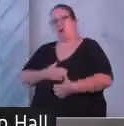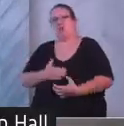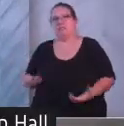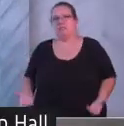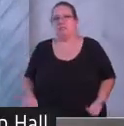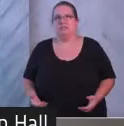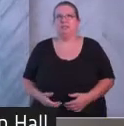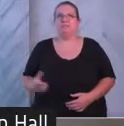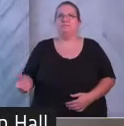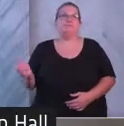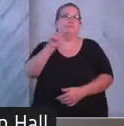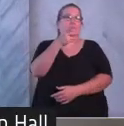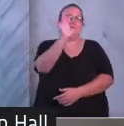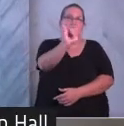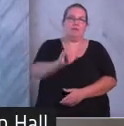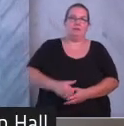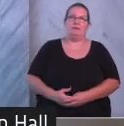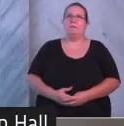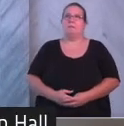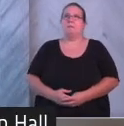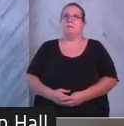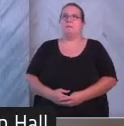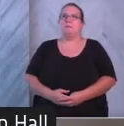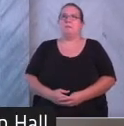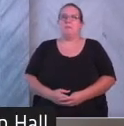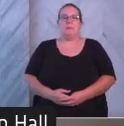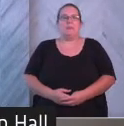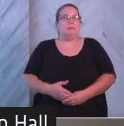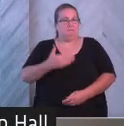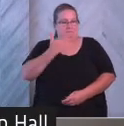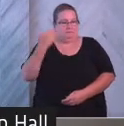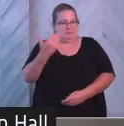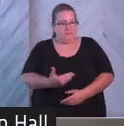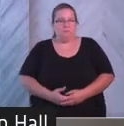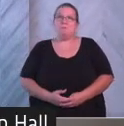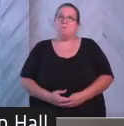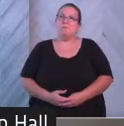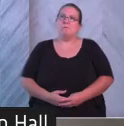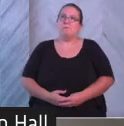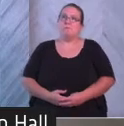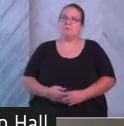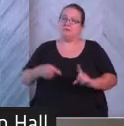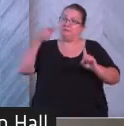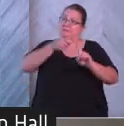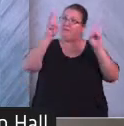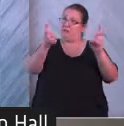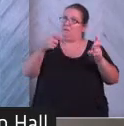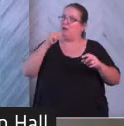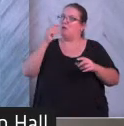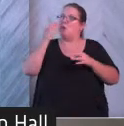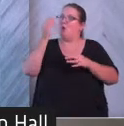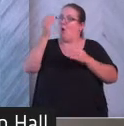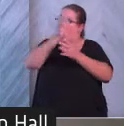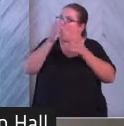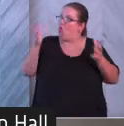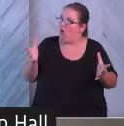Gary, this question to you, please. Thank you very much for that. I don't know a lot about this particular topic, but I'm